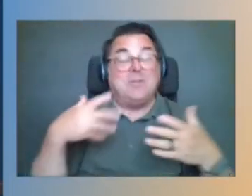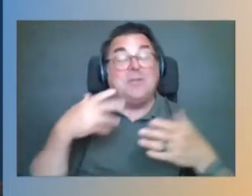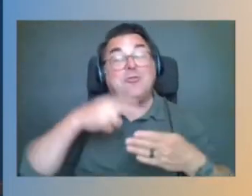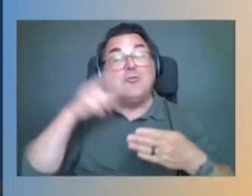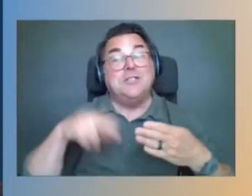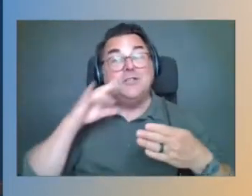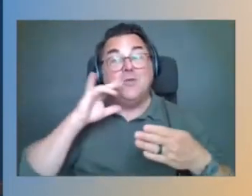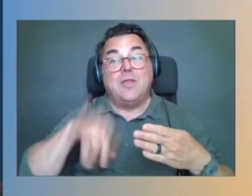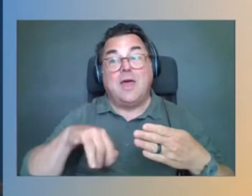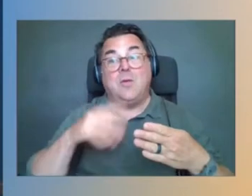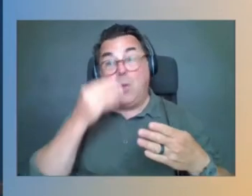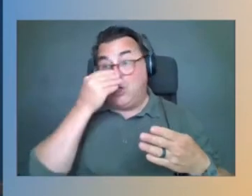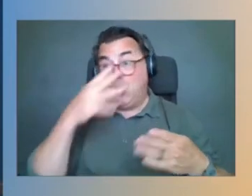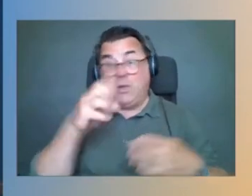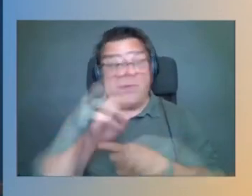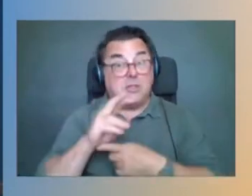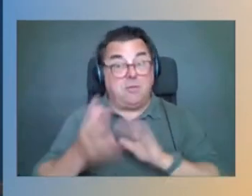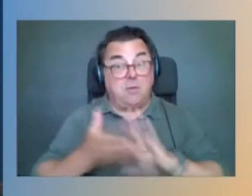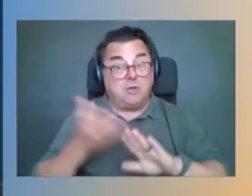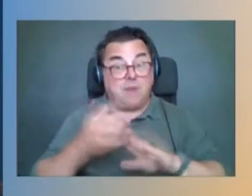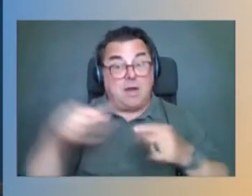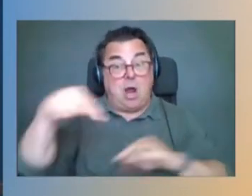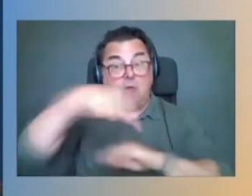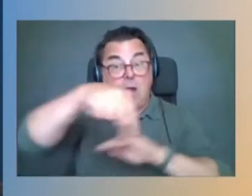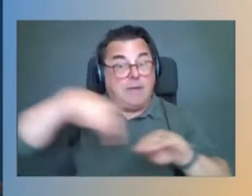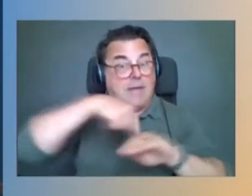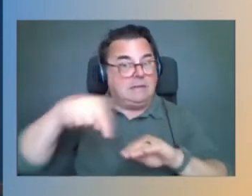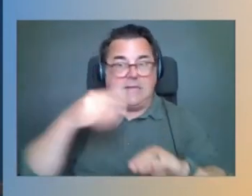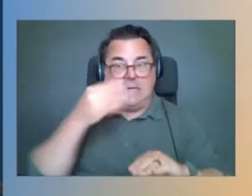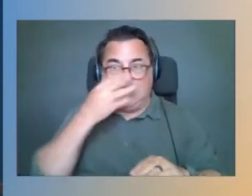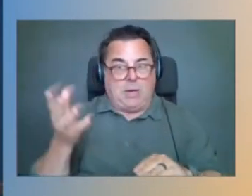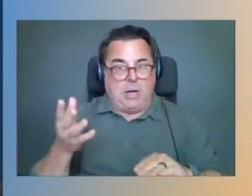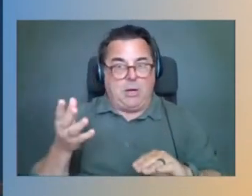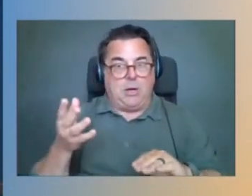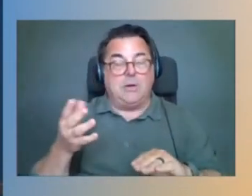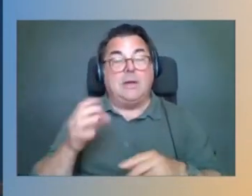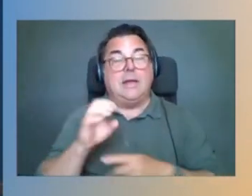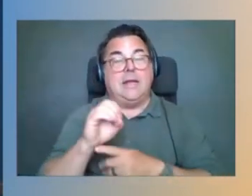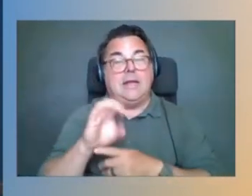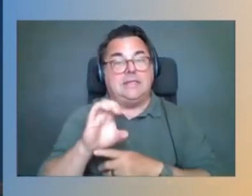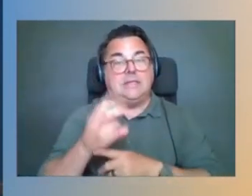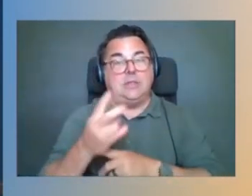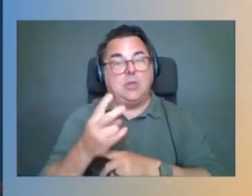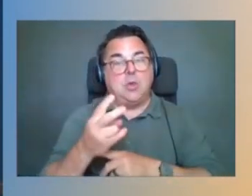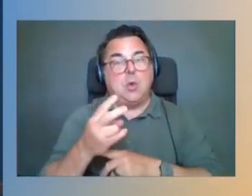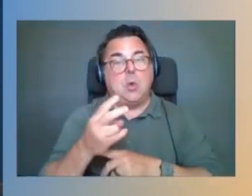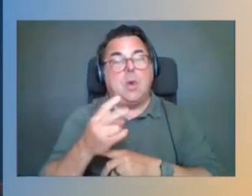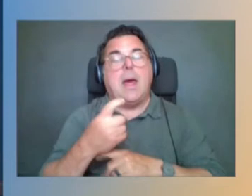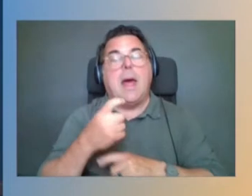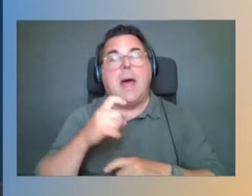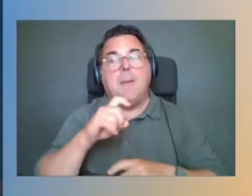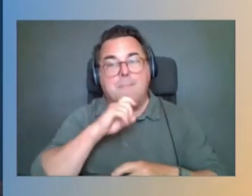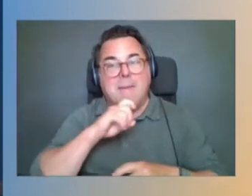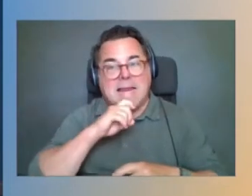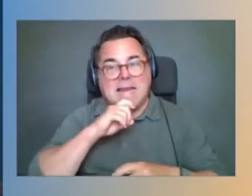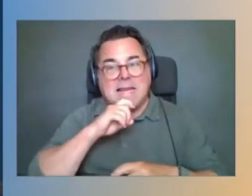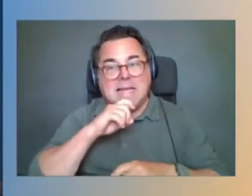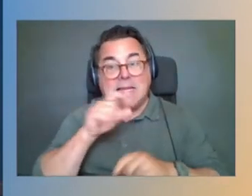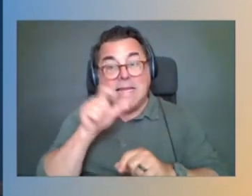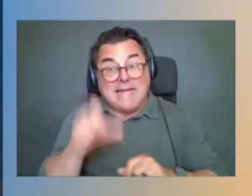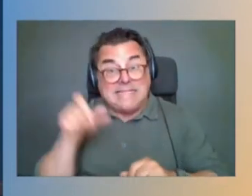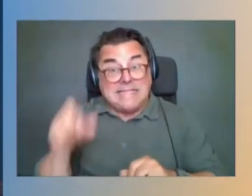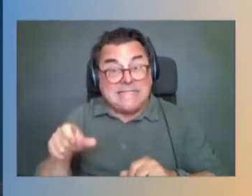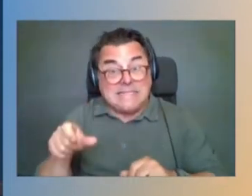the software that's running on the peripheral. And so in an EC2 metal instance type, we're really just treating